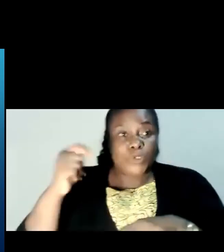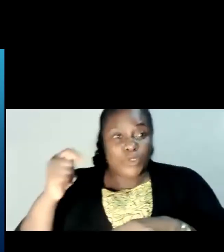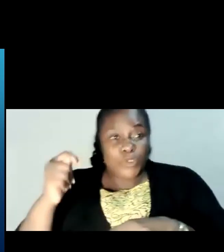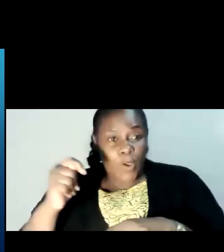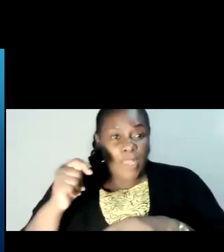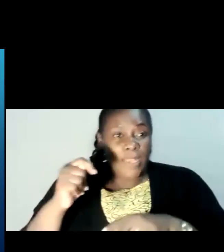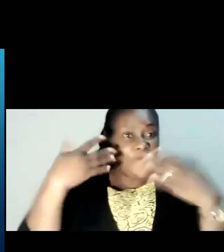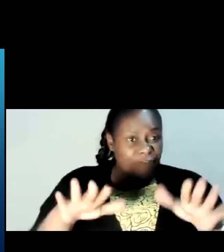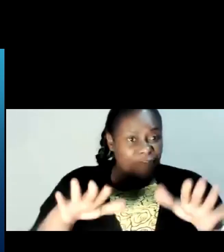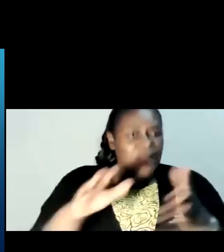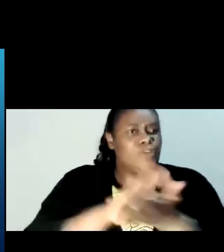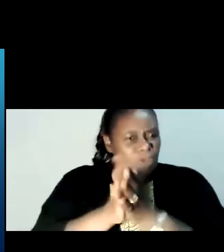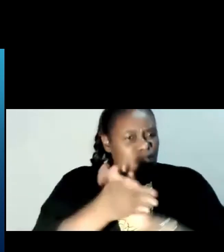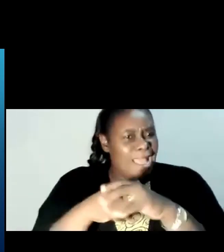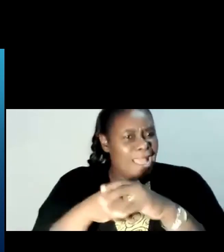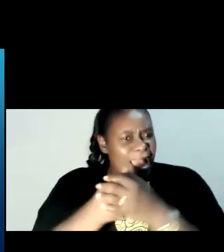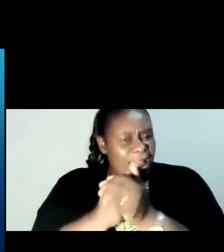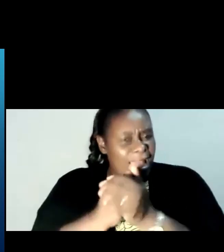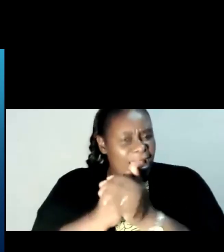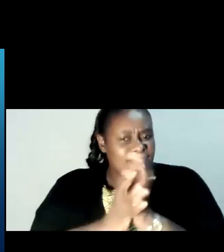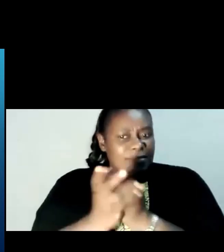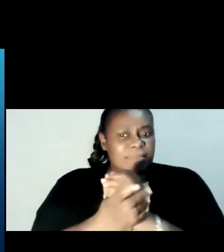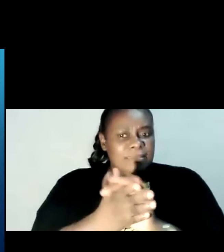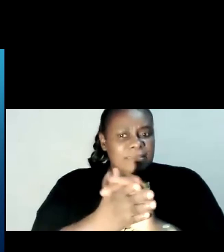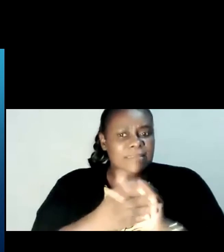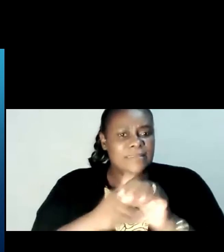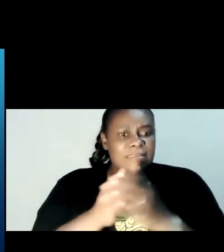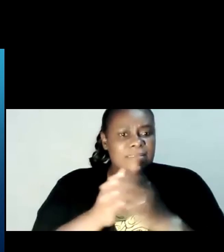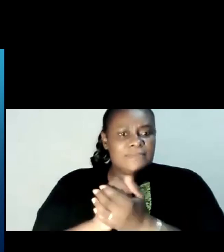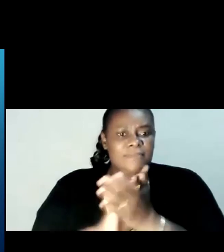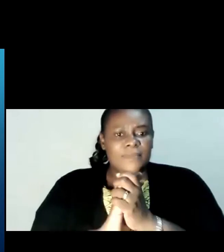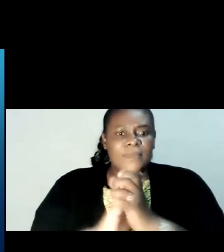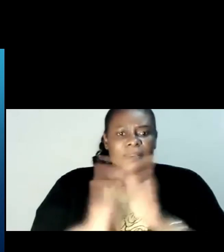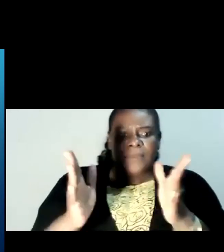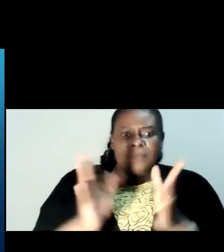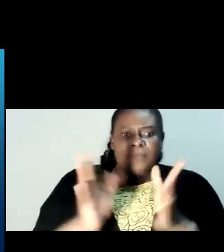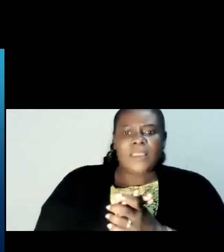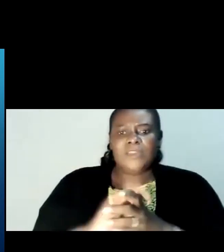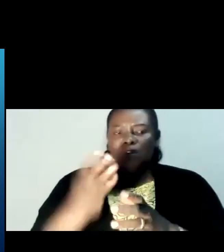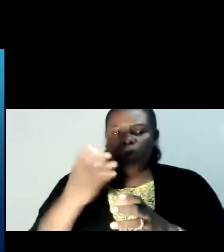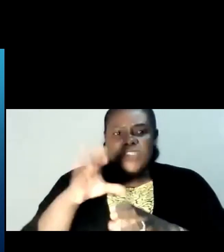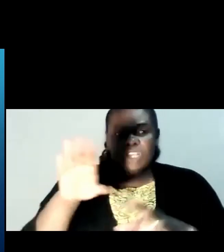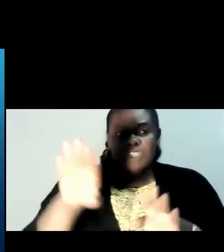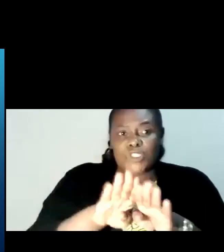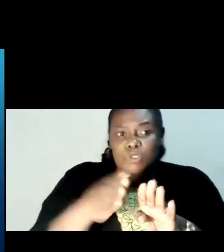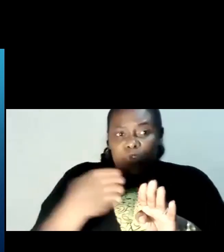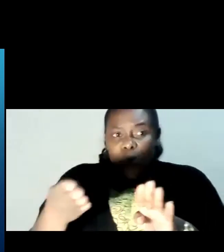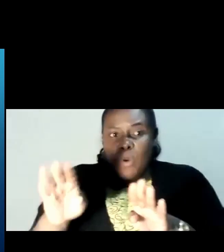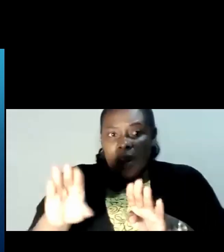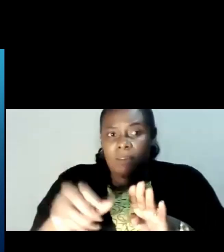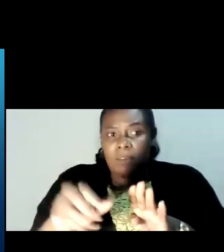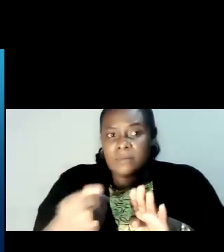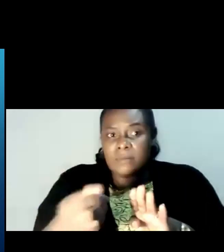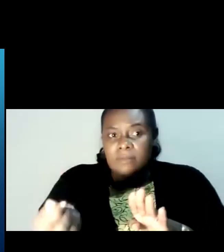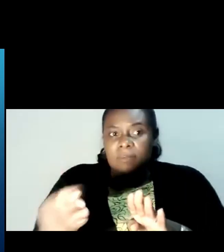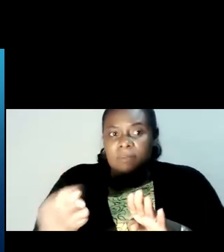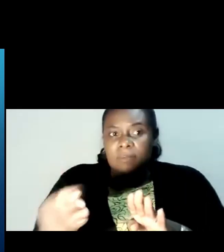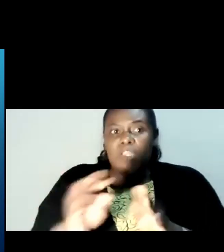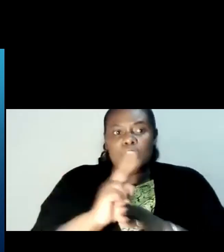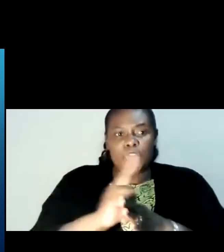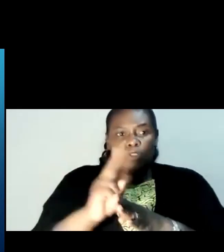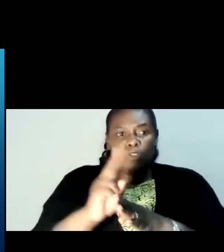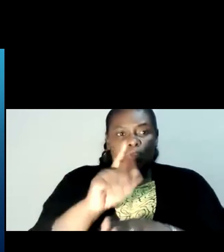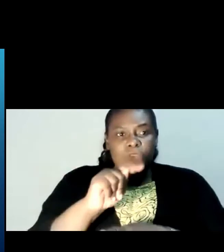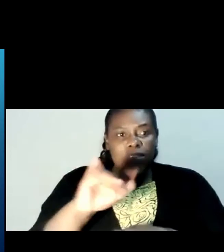and if we have to, go and touch a lot of doorknobs, and say we're in a public place and you have to go